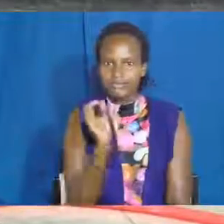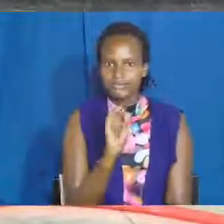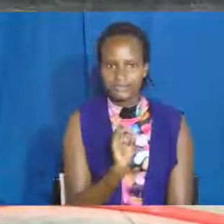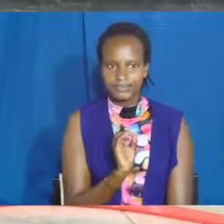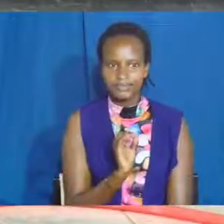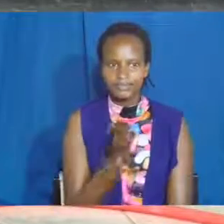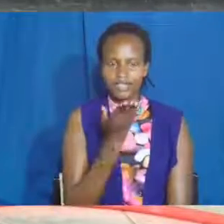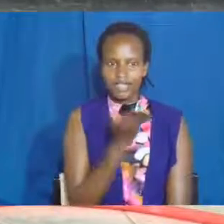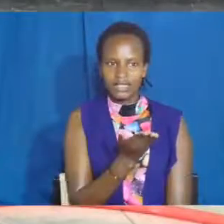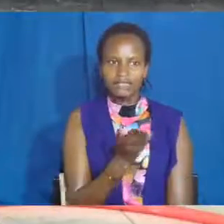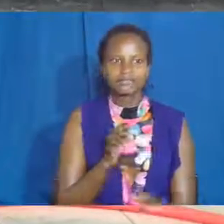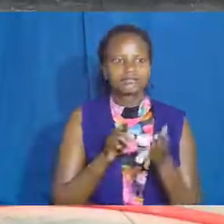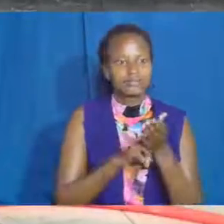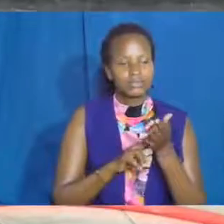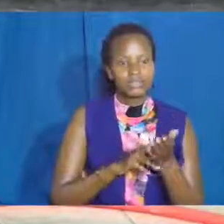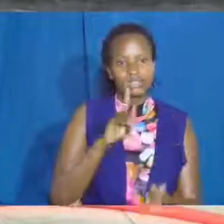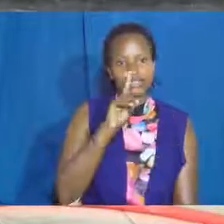to be adrenosine triphosphate.